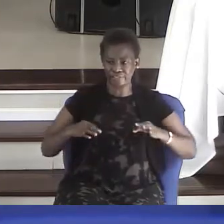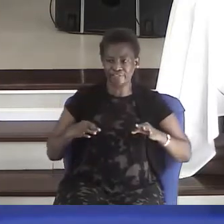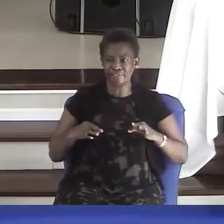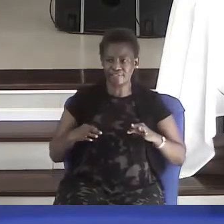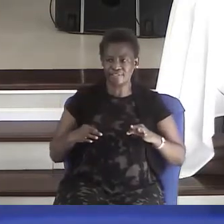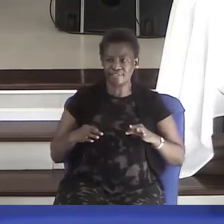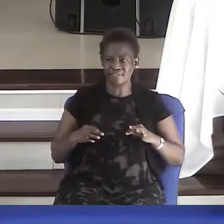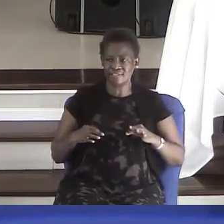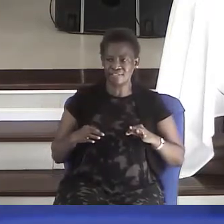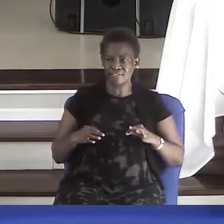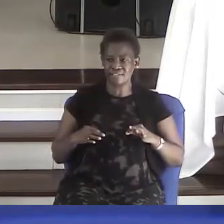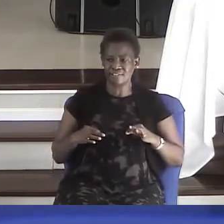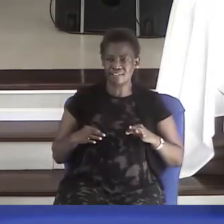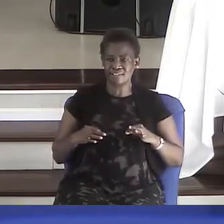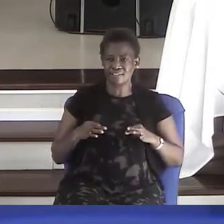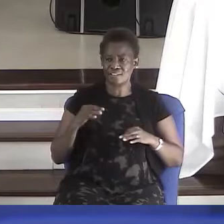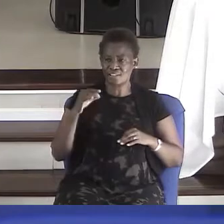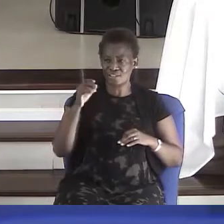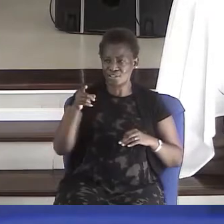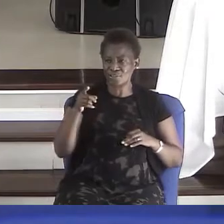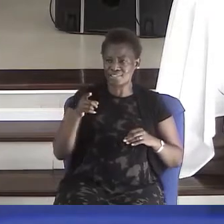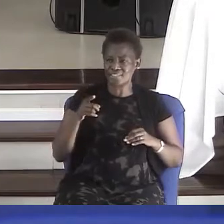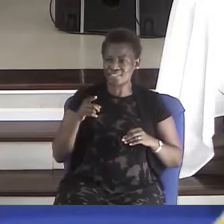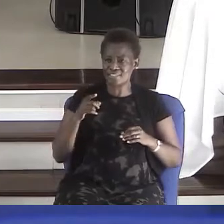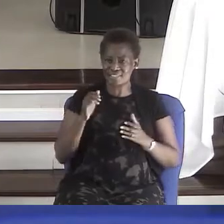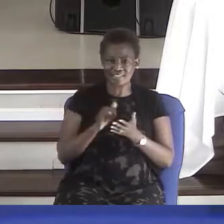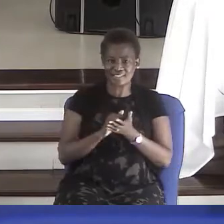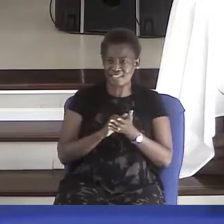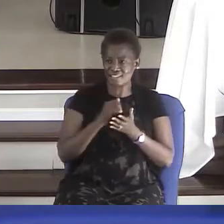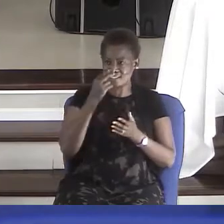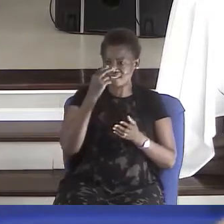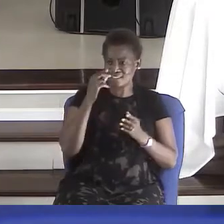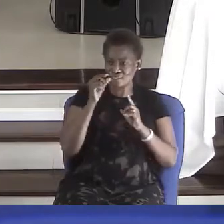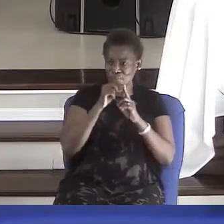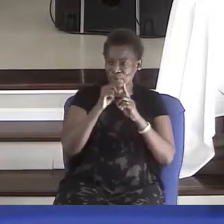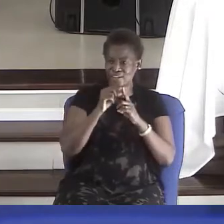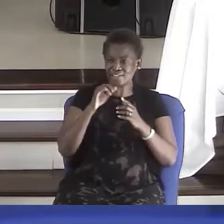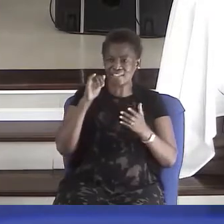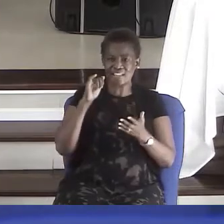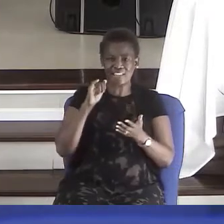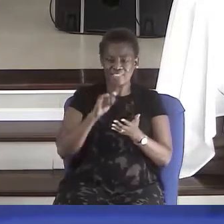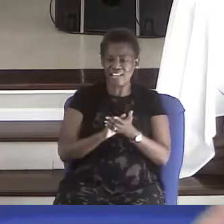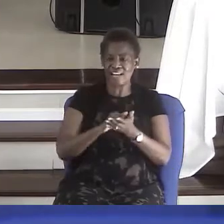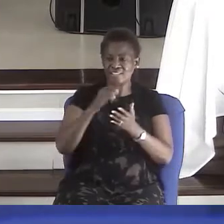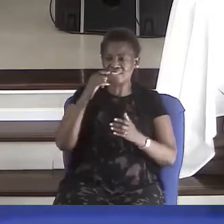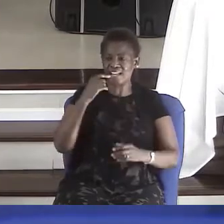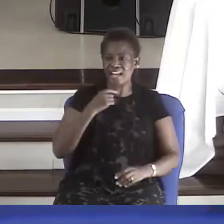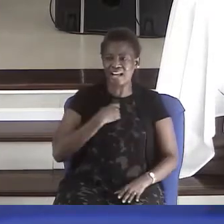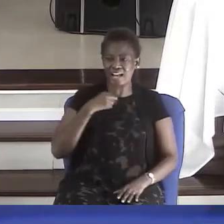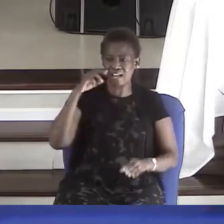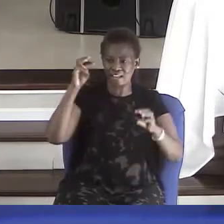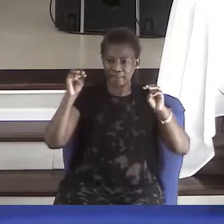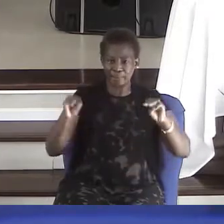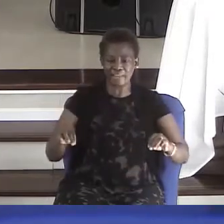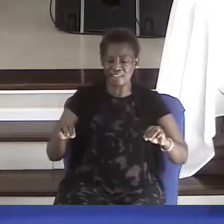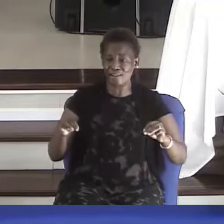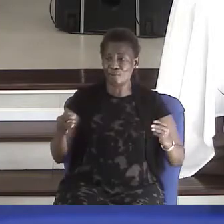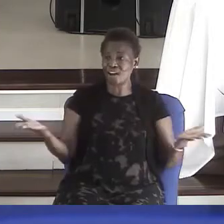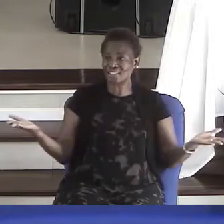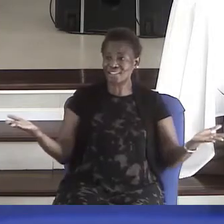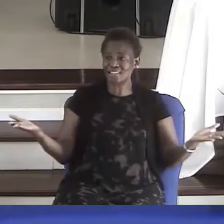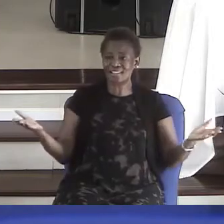Have you seen the following words? That I may, what?